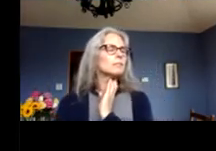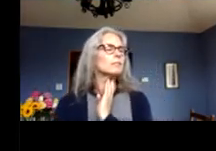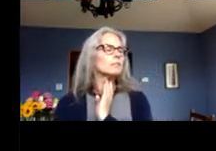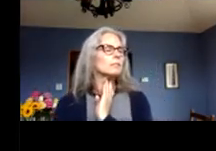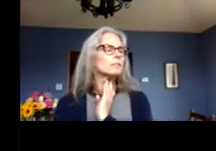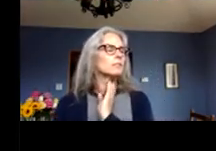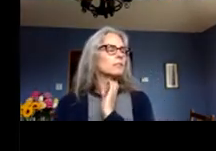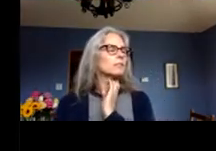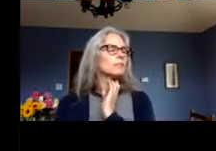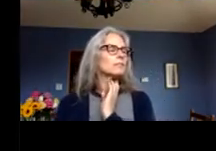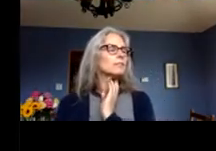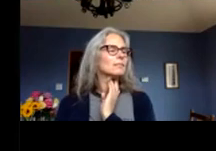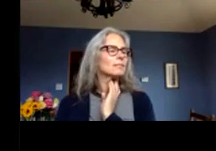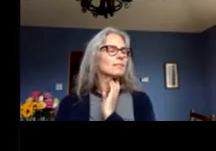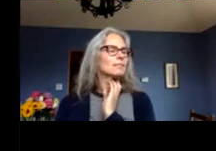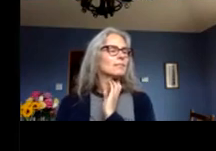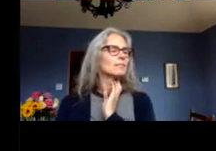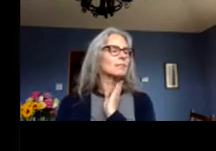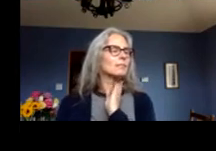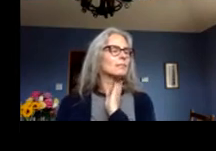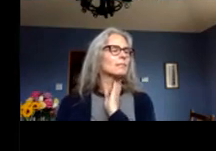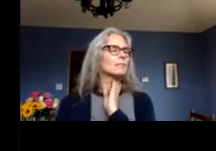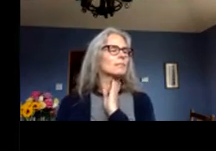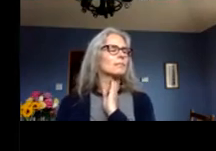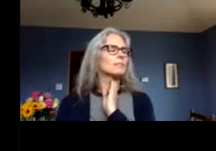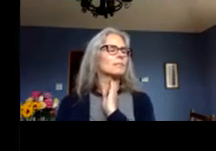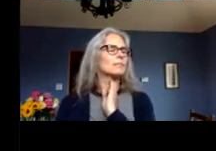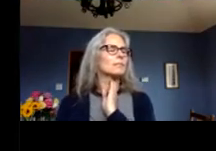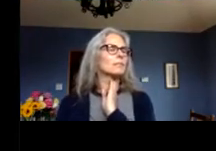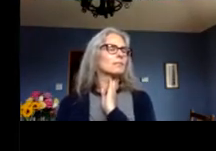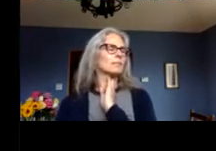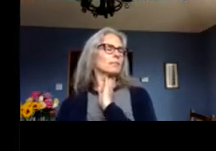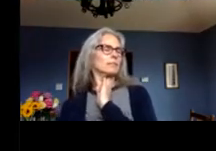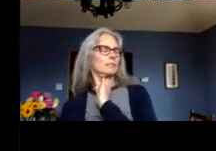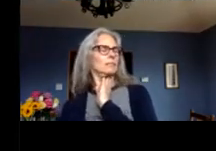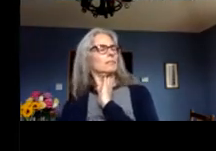And then I can choose that it only gets assigned to that one IEP student and none of the other